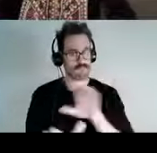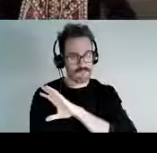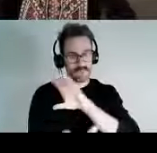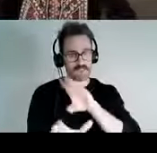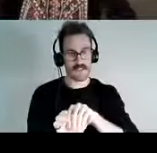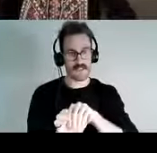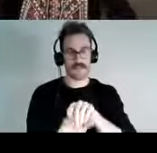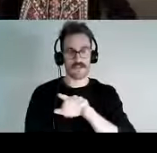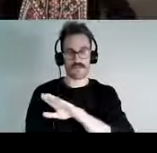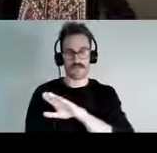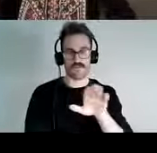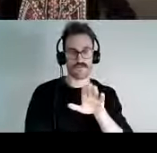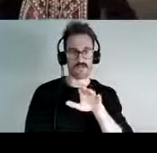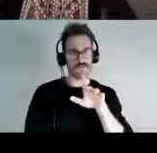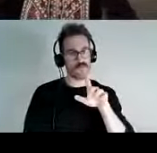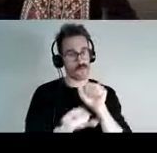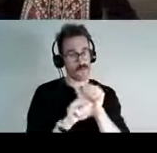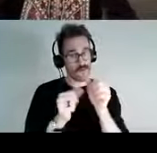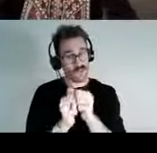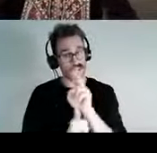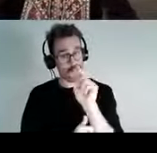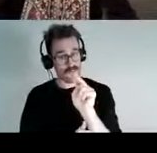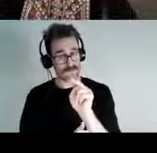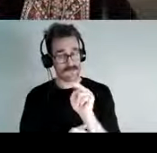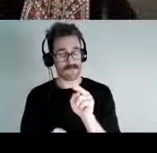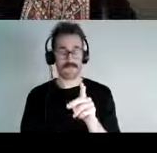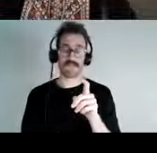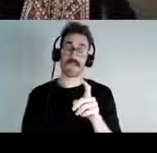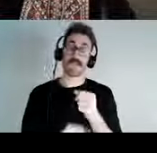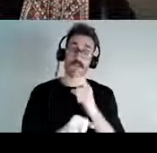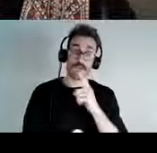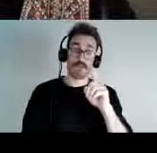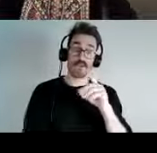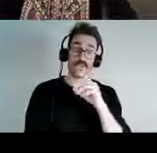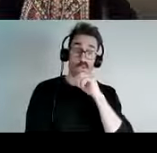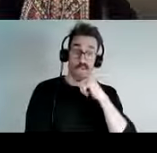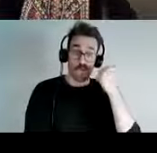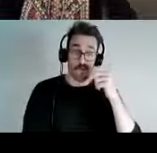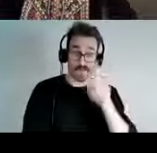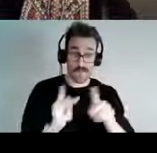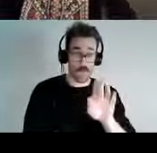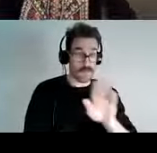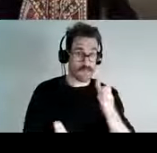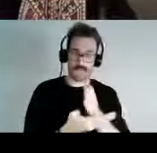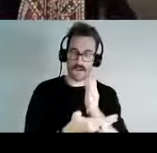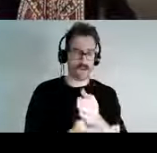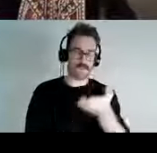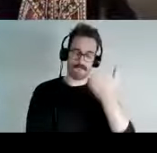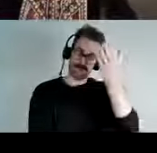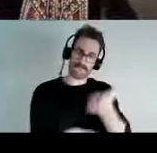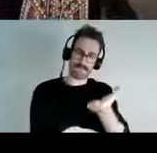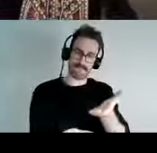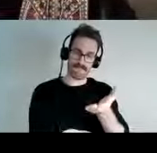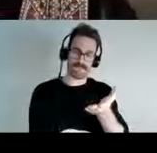Nations, and we're committed to ensuring that older people have their rights enshrined in a legally binding international